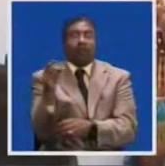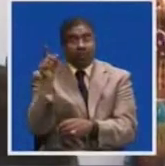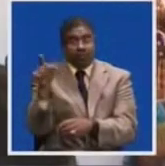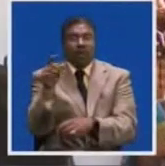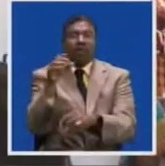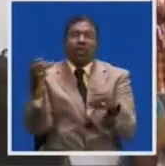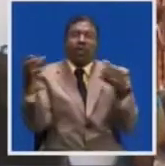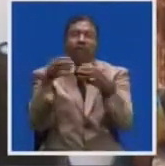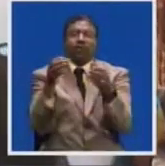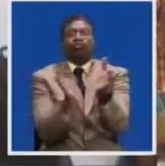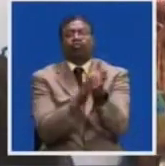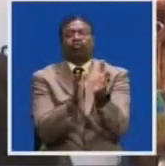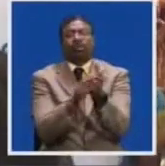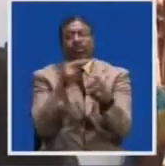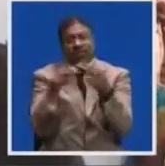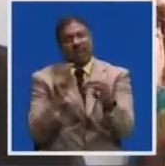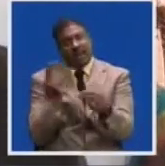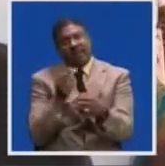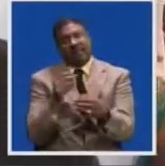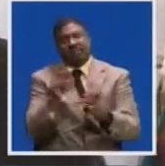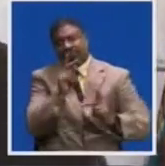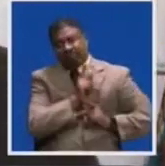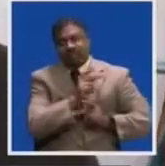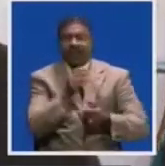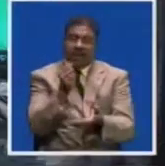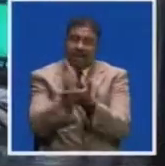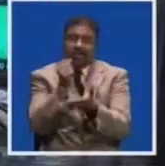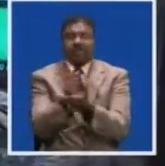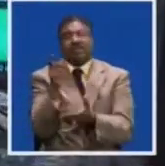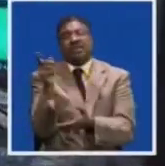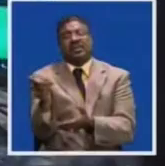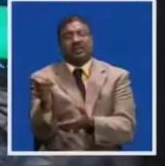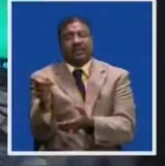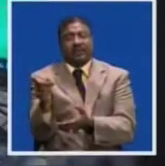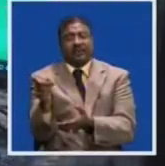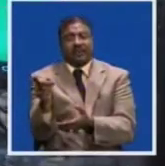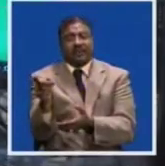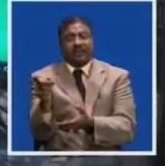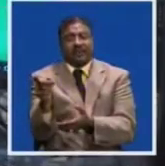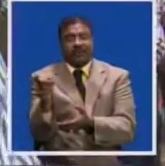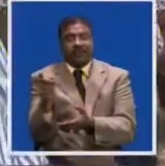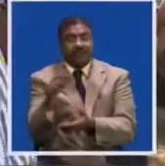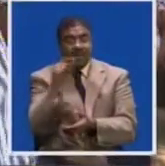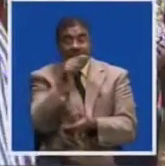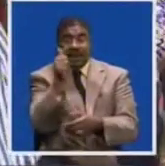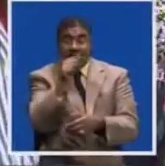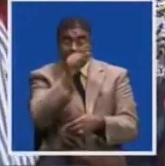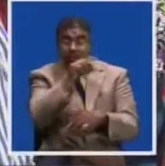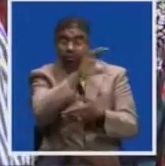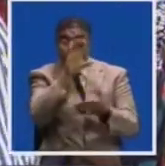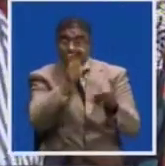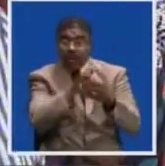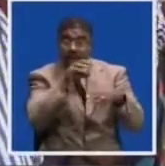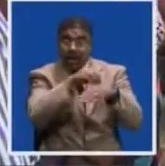well-wishers. And for us, we have been on a good journey with the school. To grace the event is Roma Ward 17 Councillor Chilandish